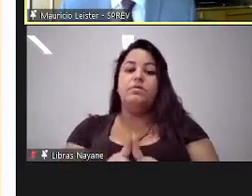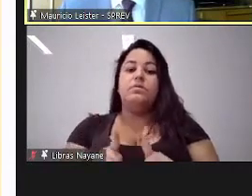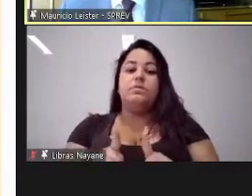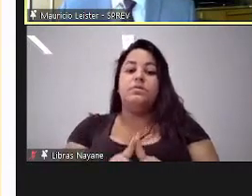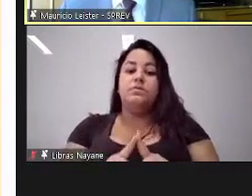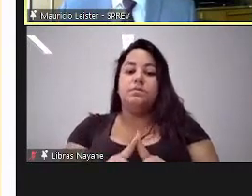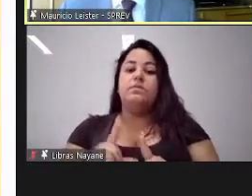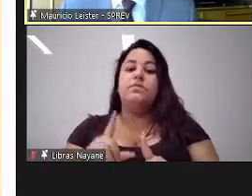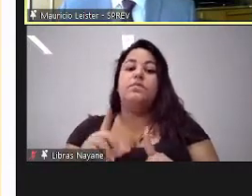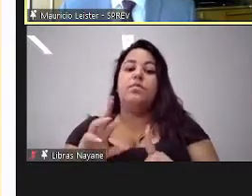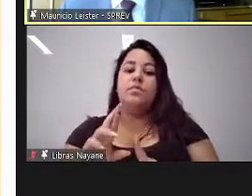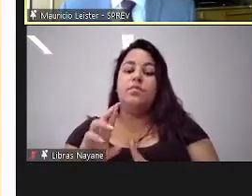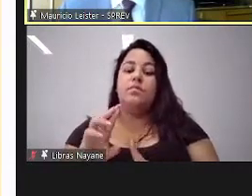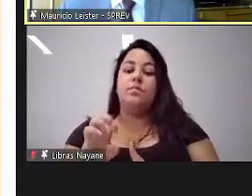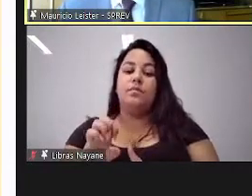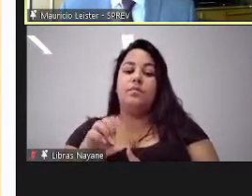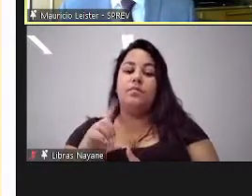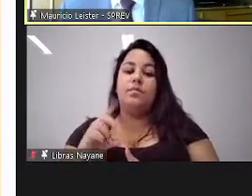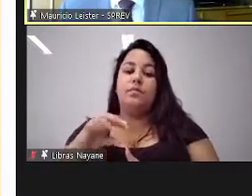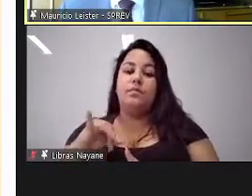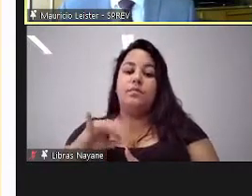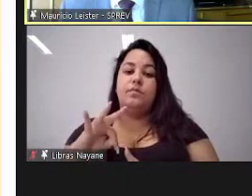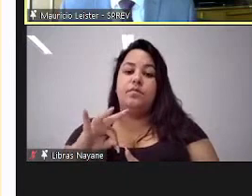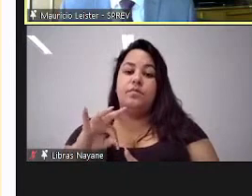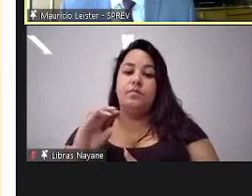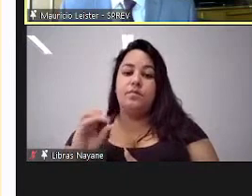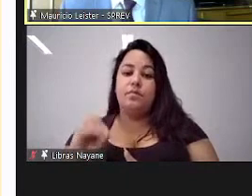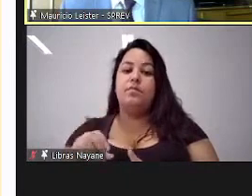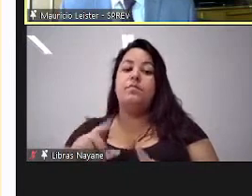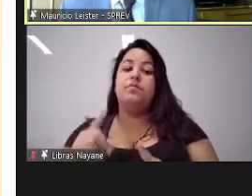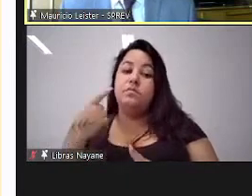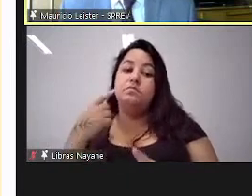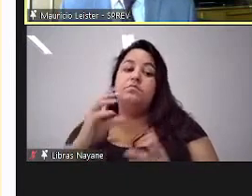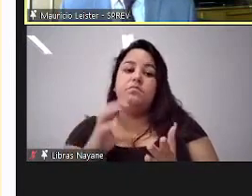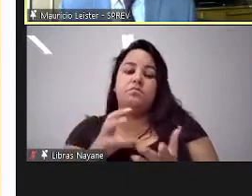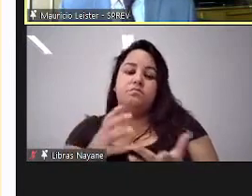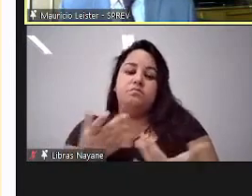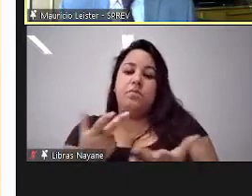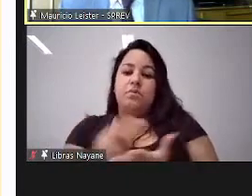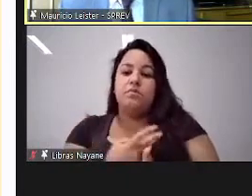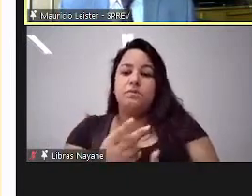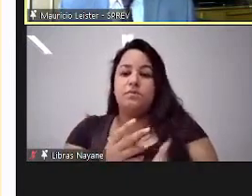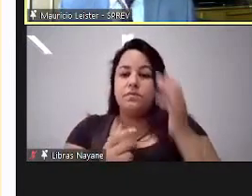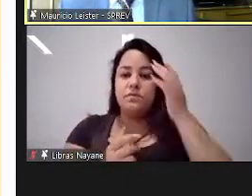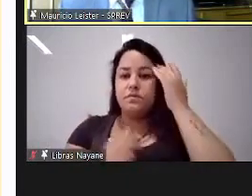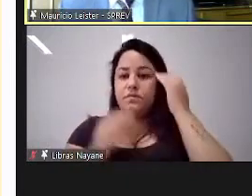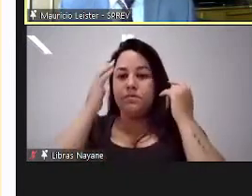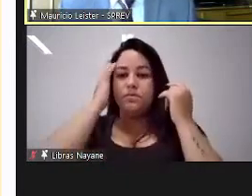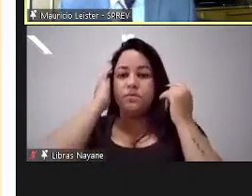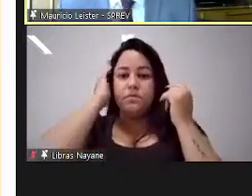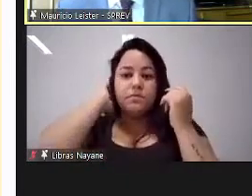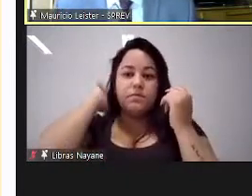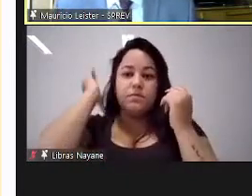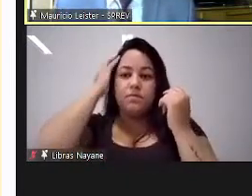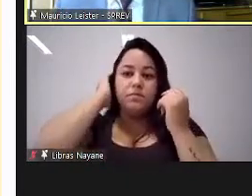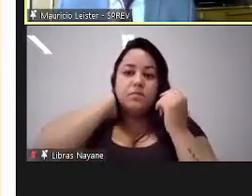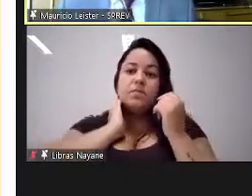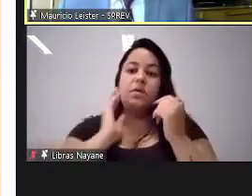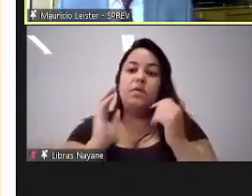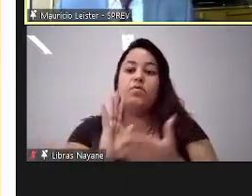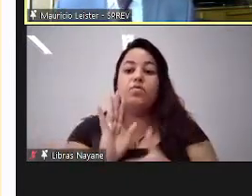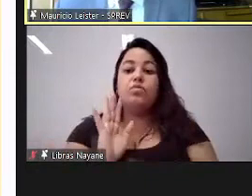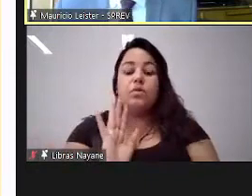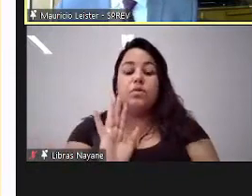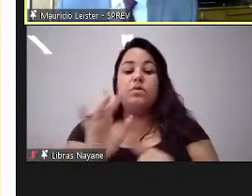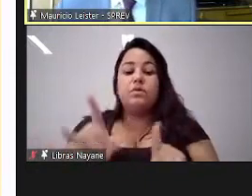can only provide 47% of the values that were paid. It makes a lot